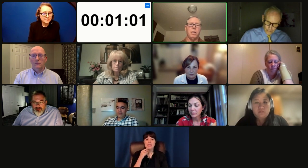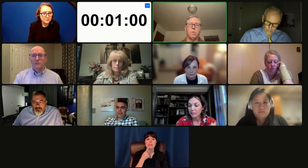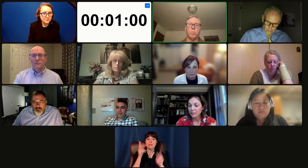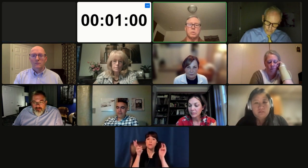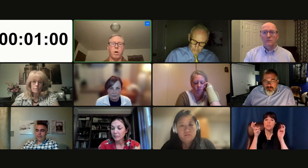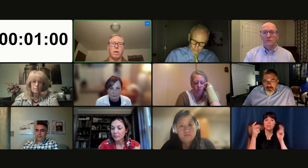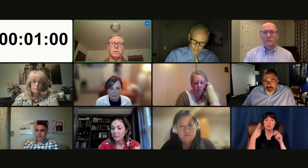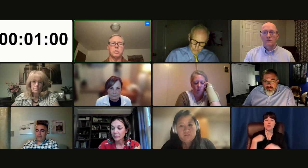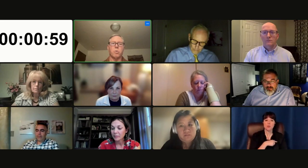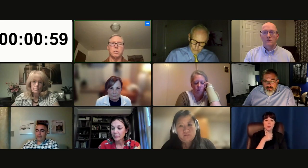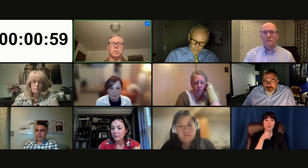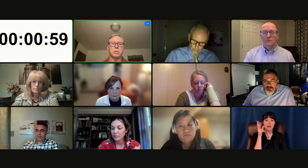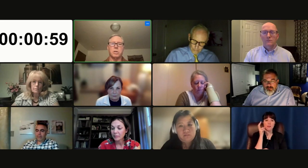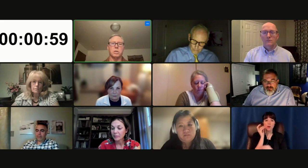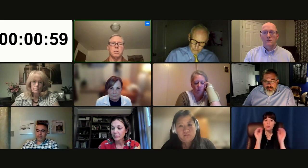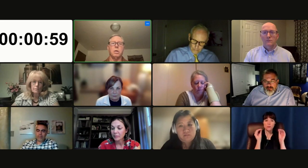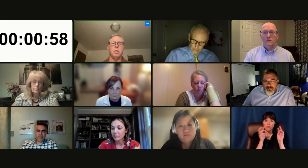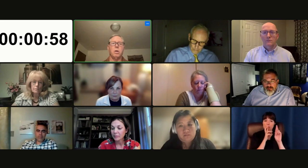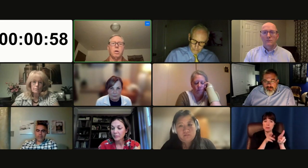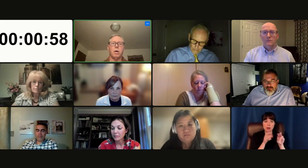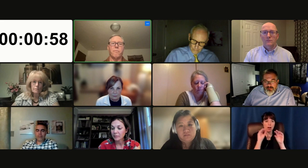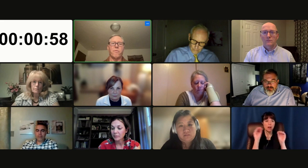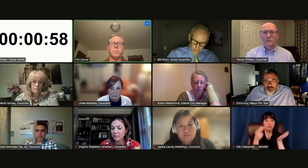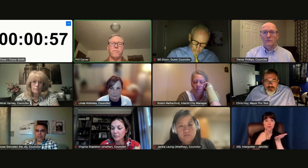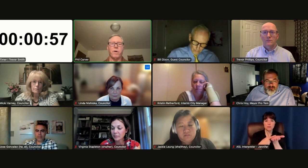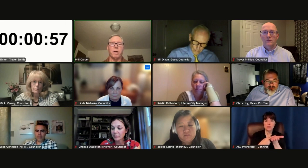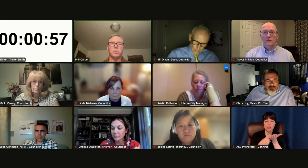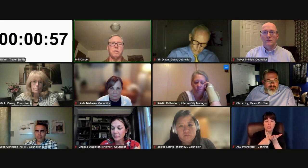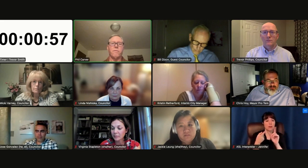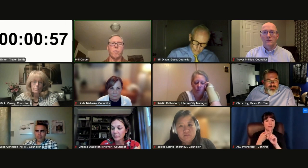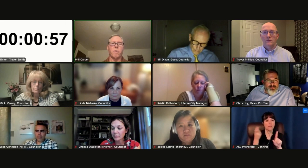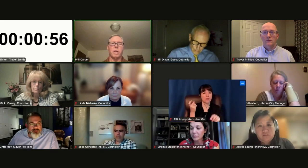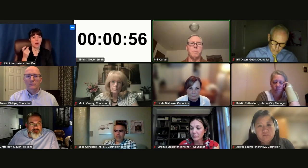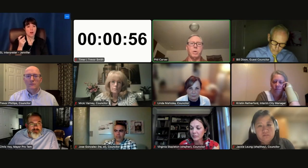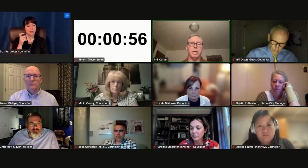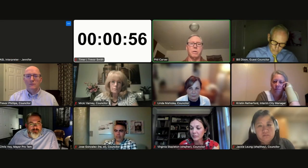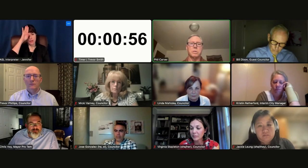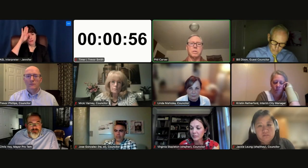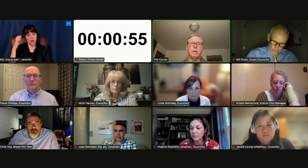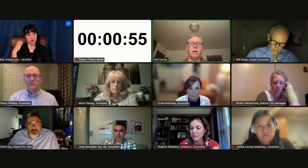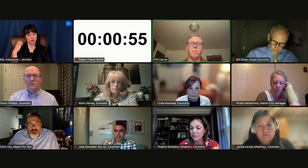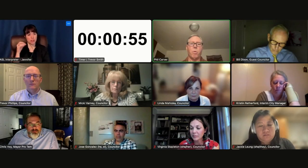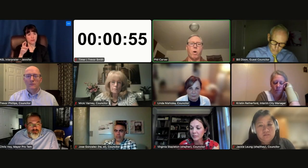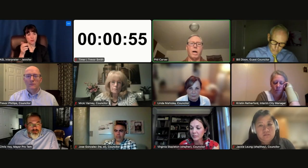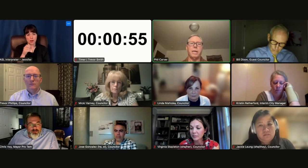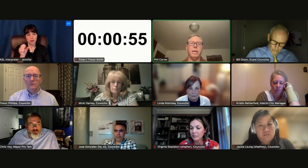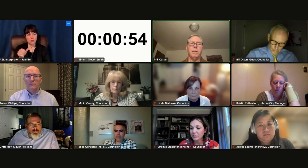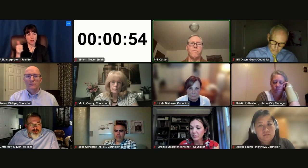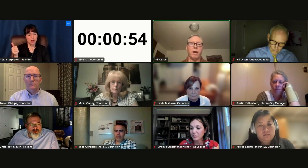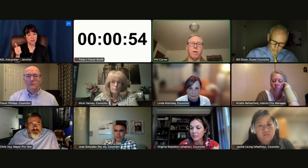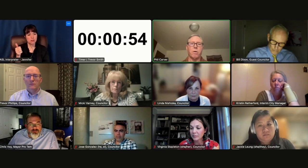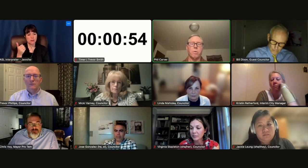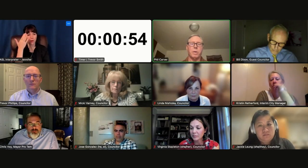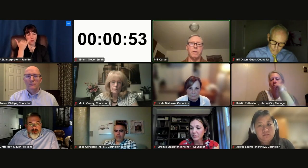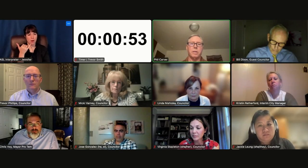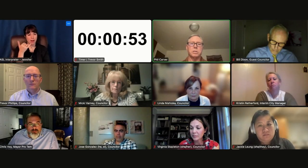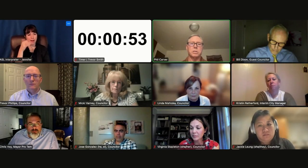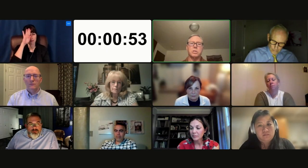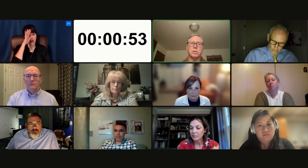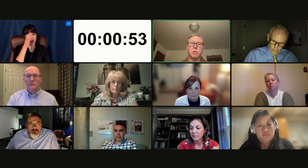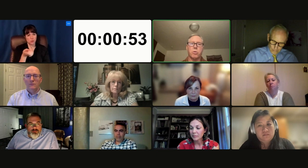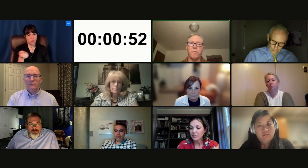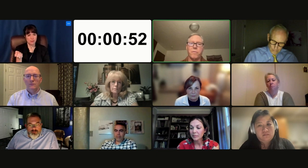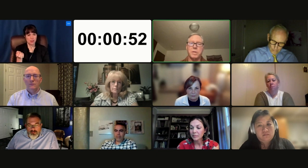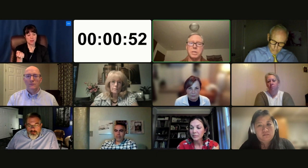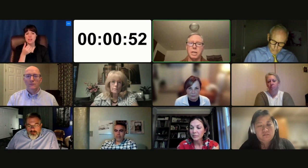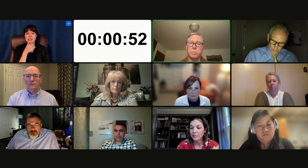any response or discussion from the fire chief or anybody else about why fire equipment, and this is not